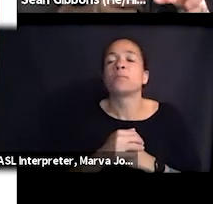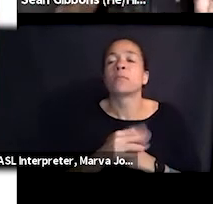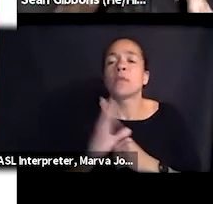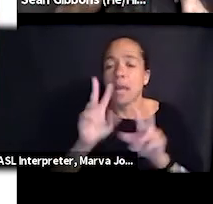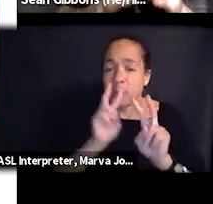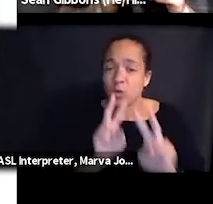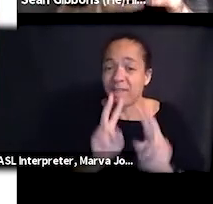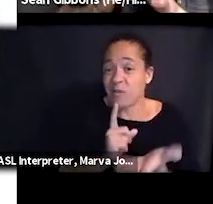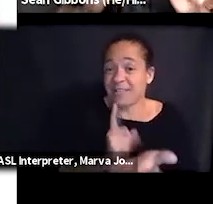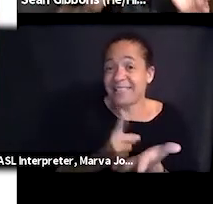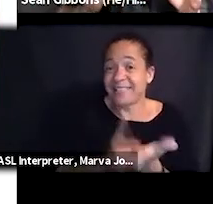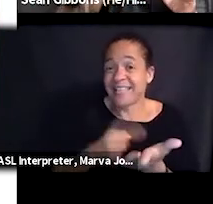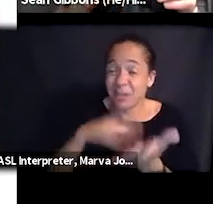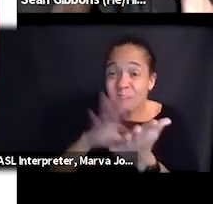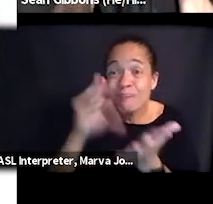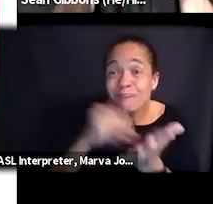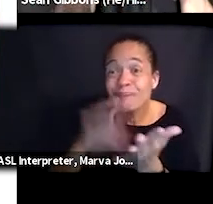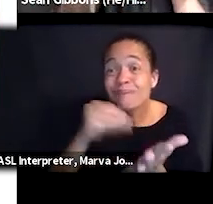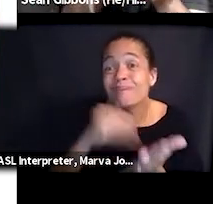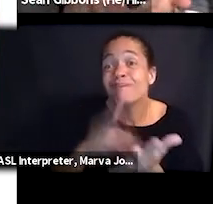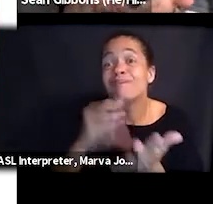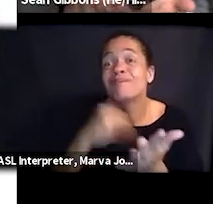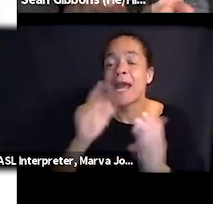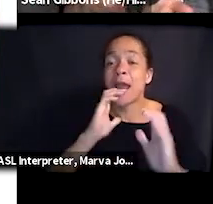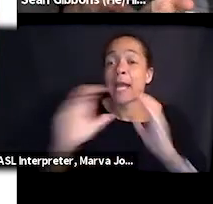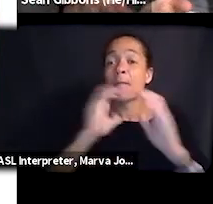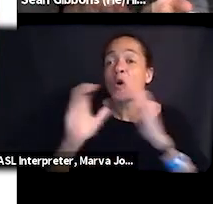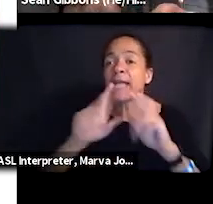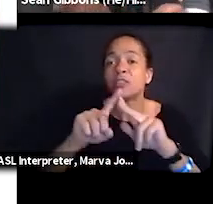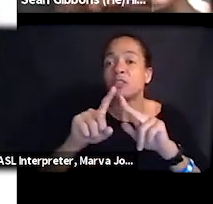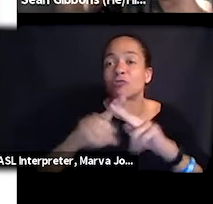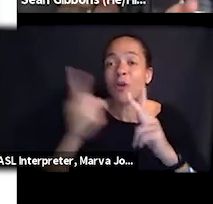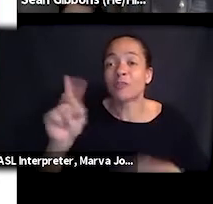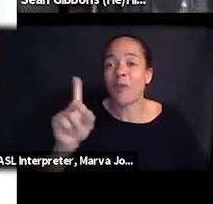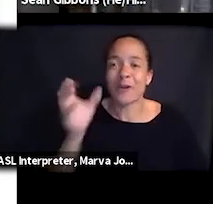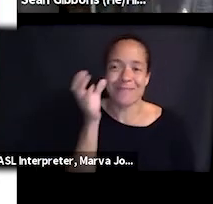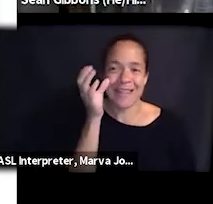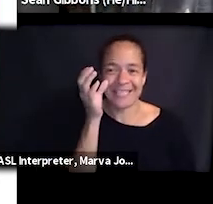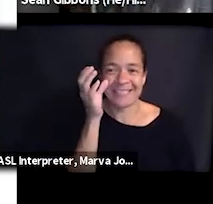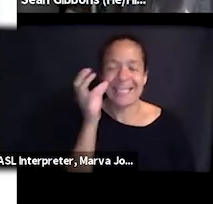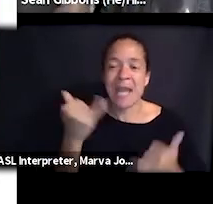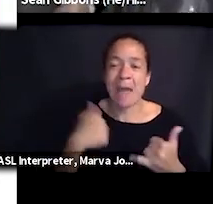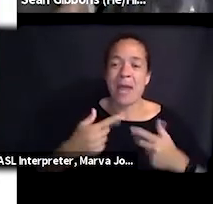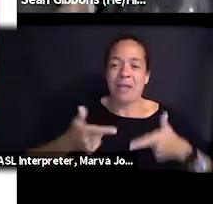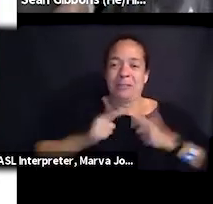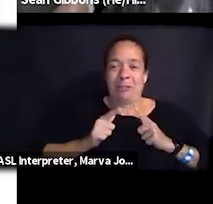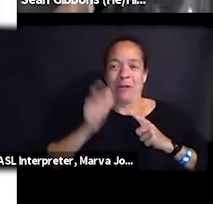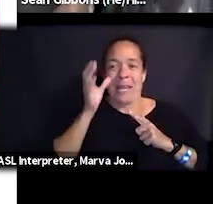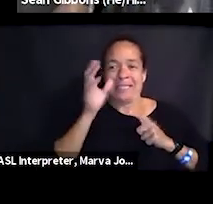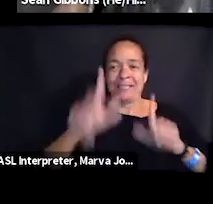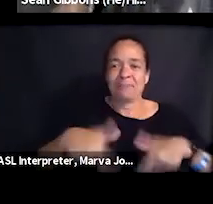these folks. And it all begins, as all communication does, with listening. So Sarah, with that, I'm going to start listening. Take it away, if you would.